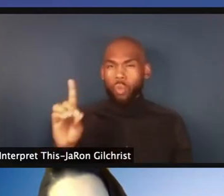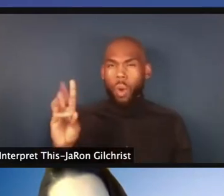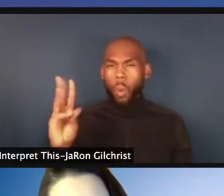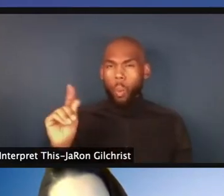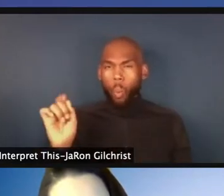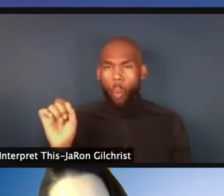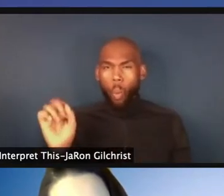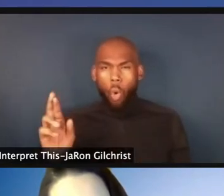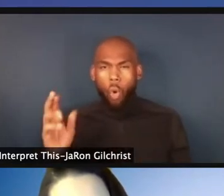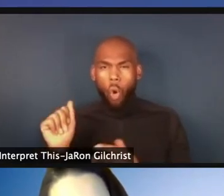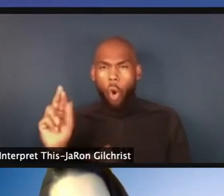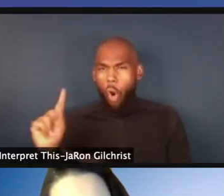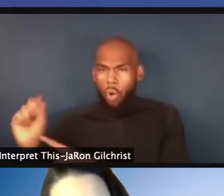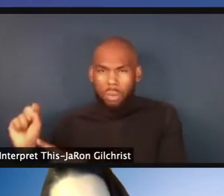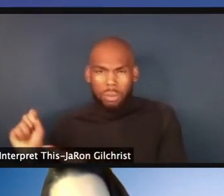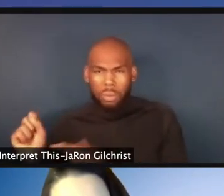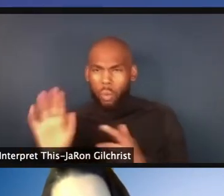you do?